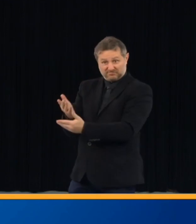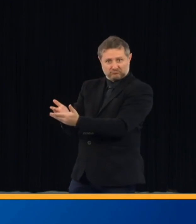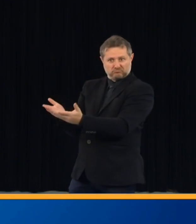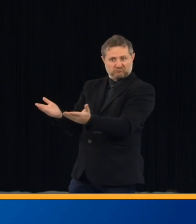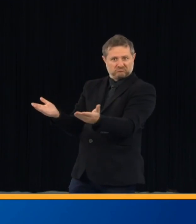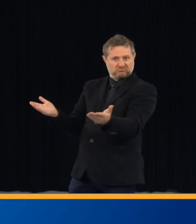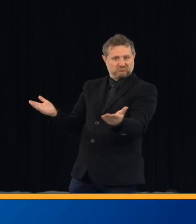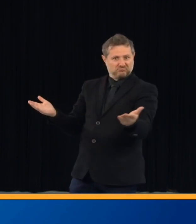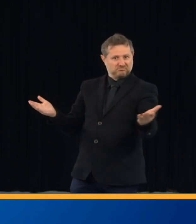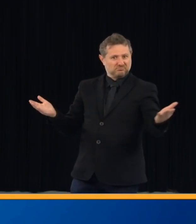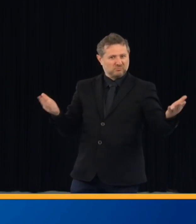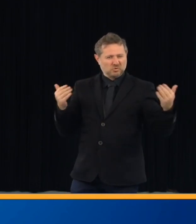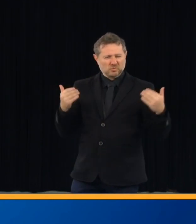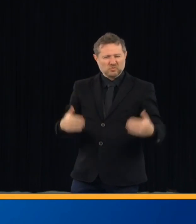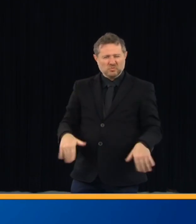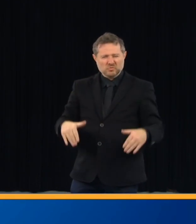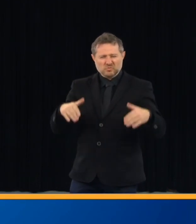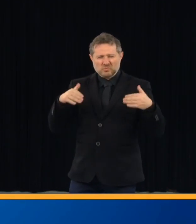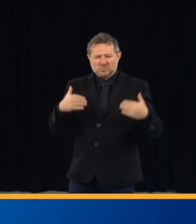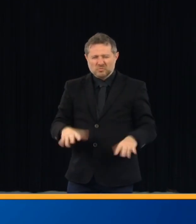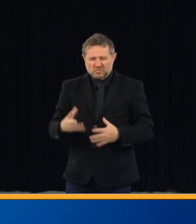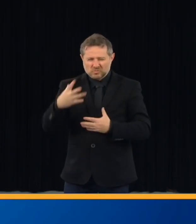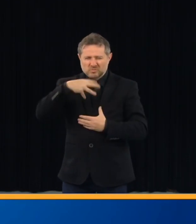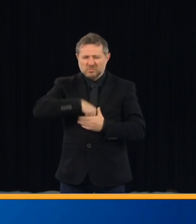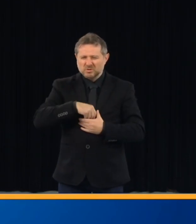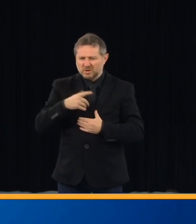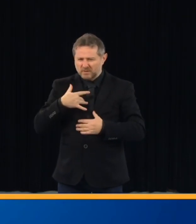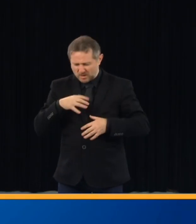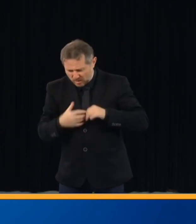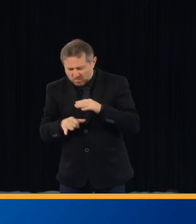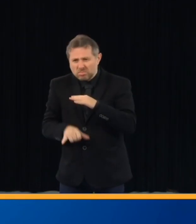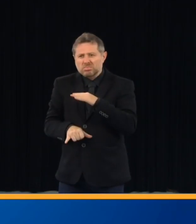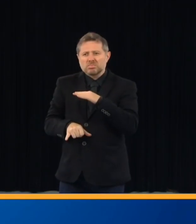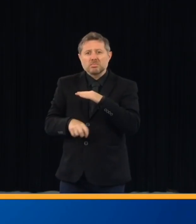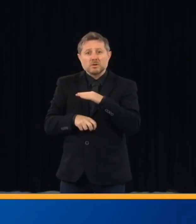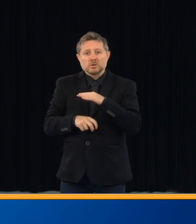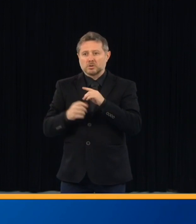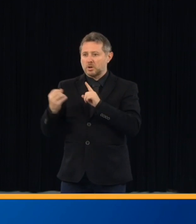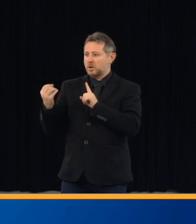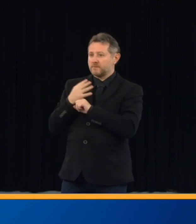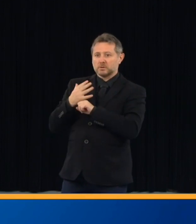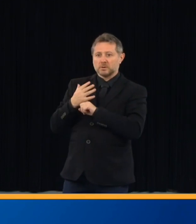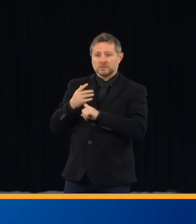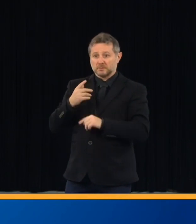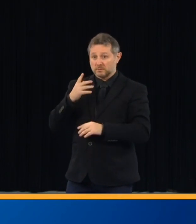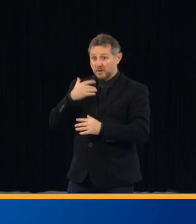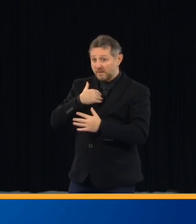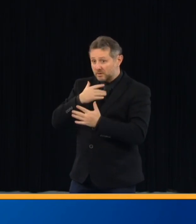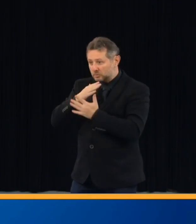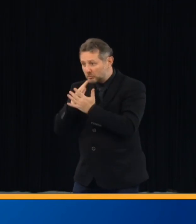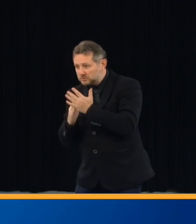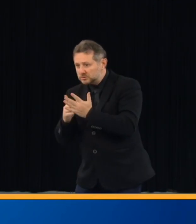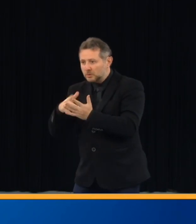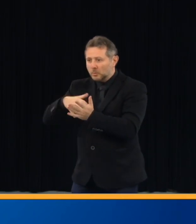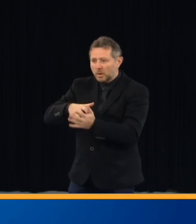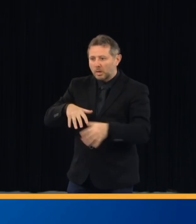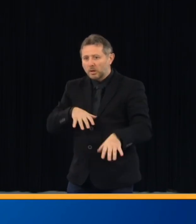When the pressure is on, that's when you see all the cracks and you see all the strength.